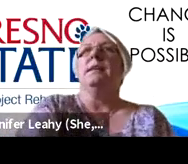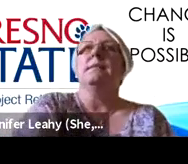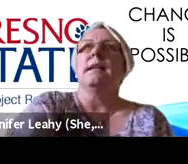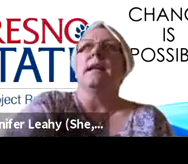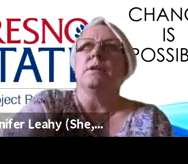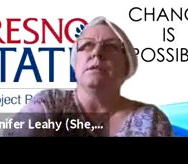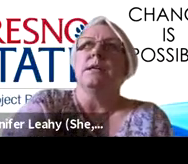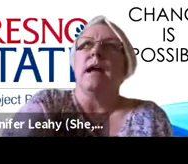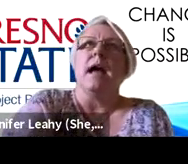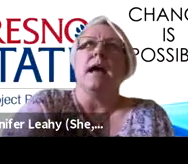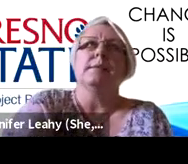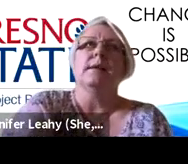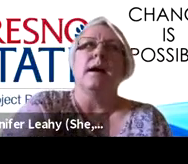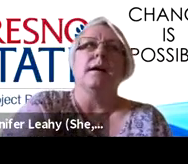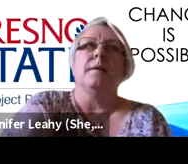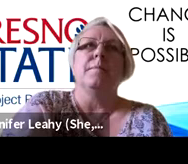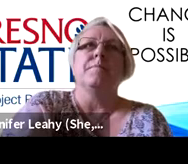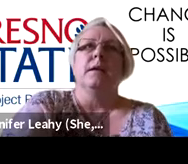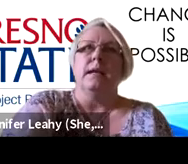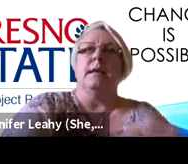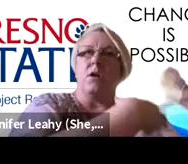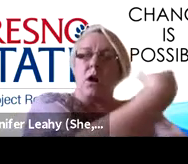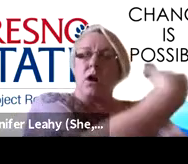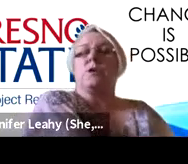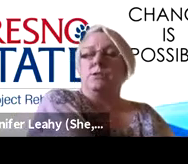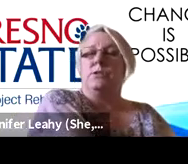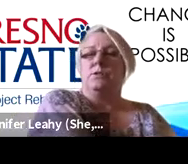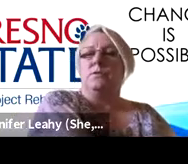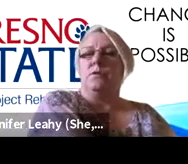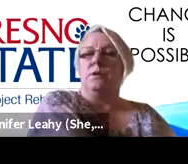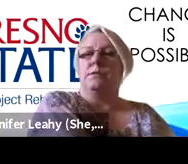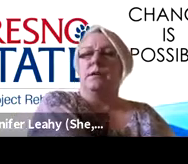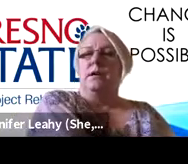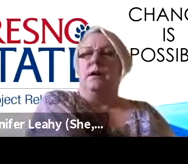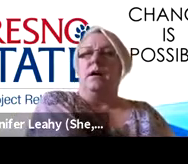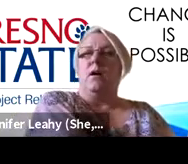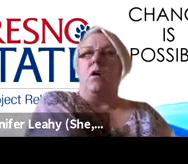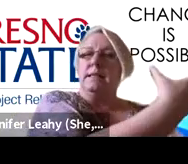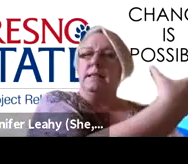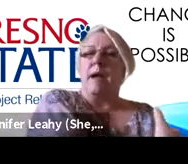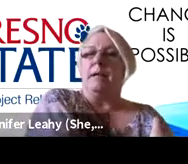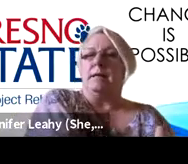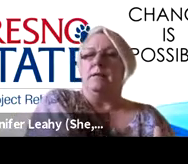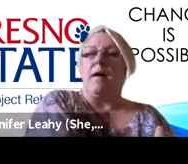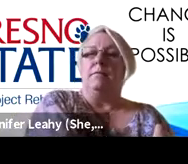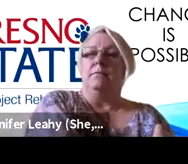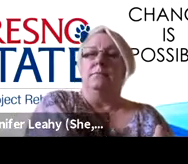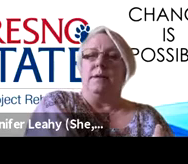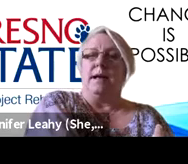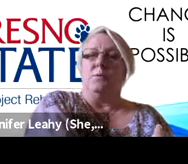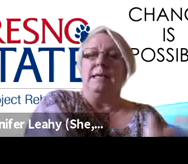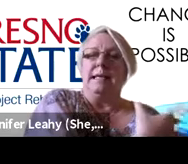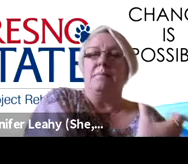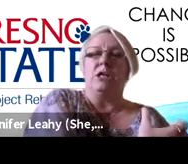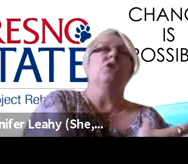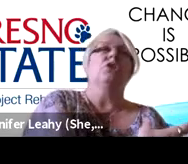one of the things that I noticed as, and our incarcerated students, of course, are in this pipeline as well,